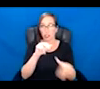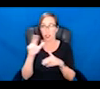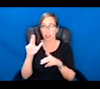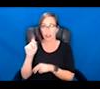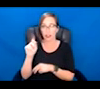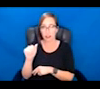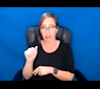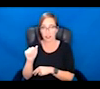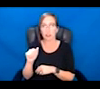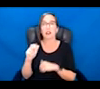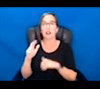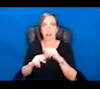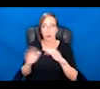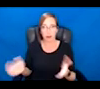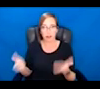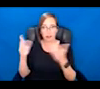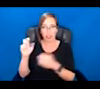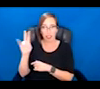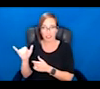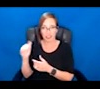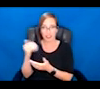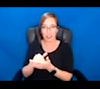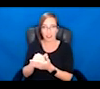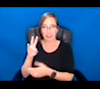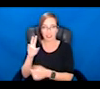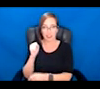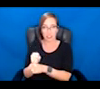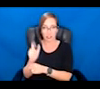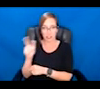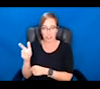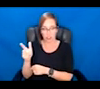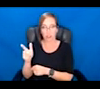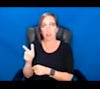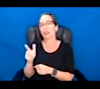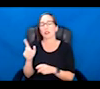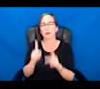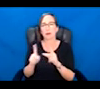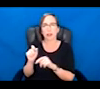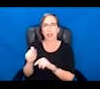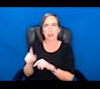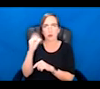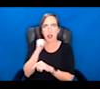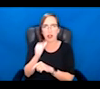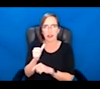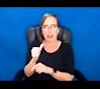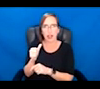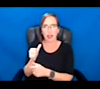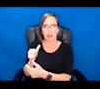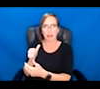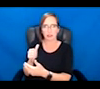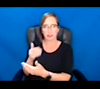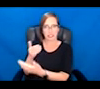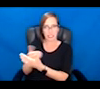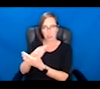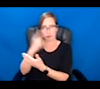built up the levees 7 years after, the Army Corps of Engineers was asked why they hadn't built up the levees around Plaquemines Parish after they